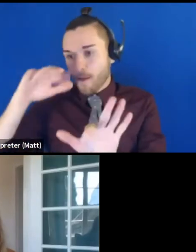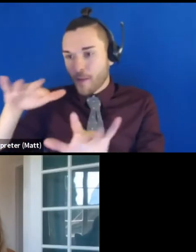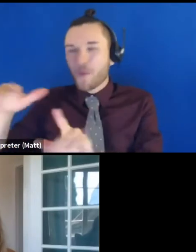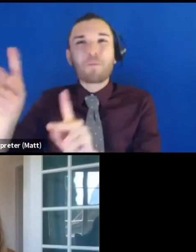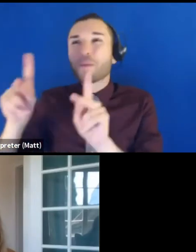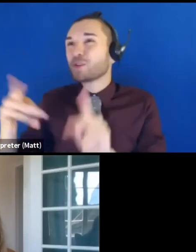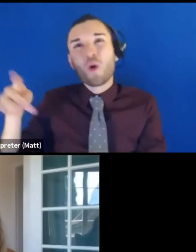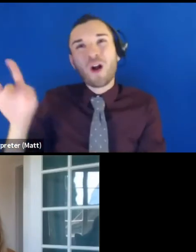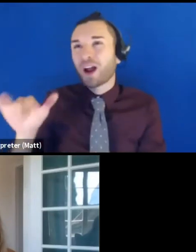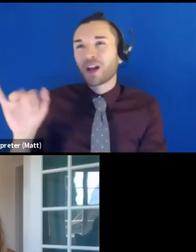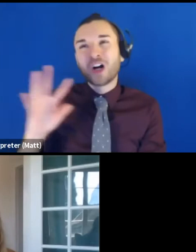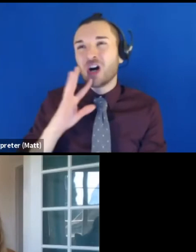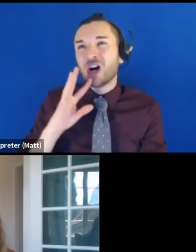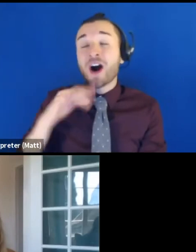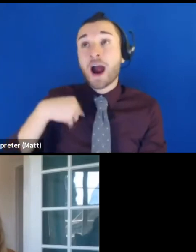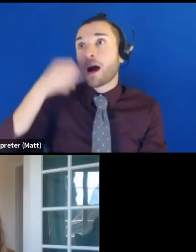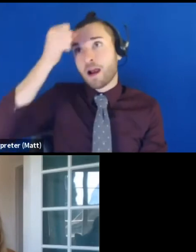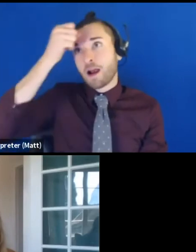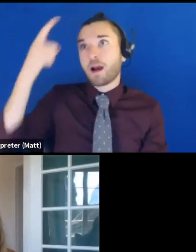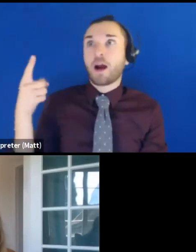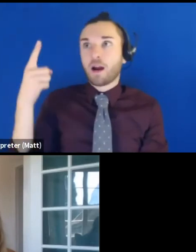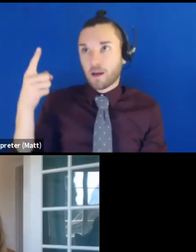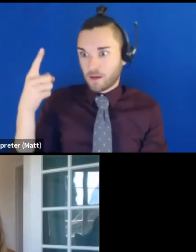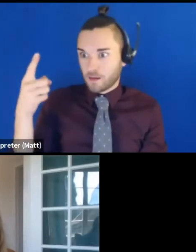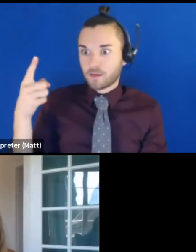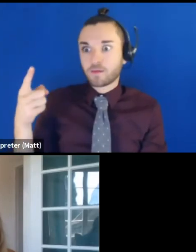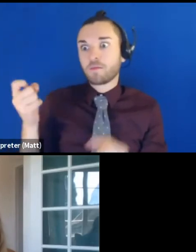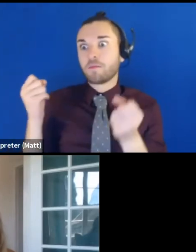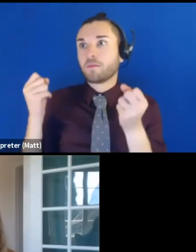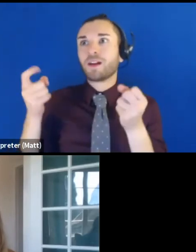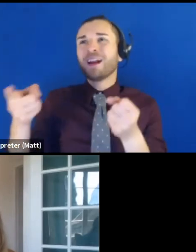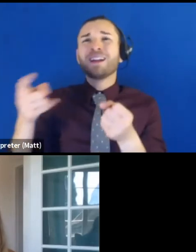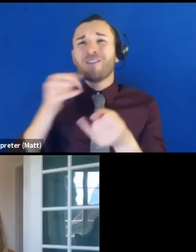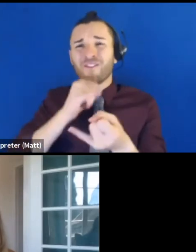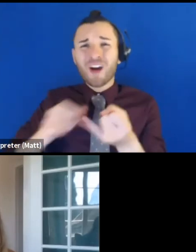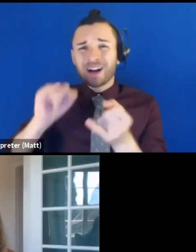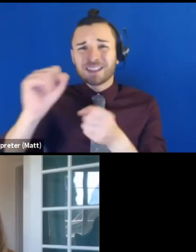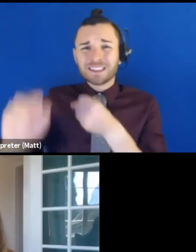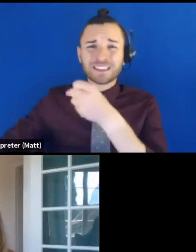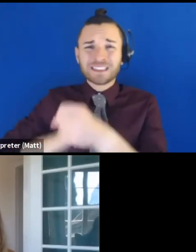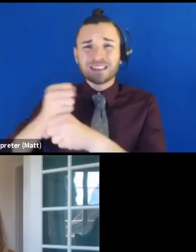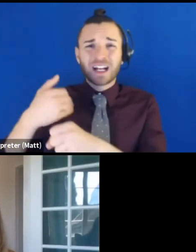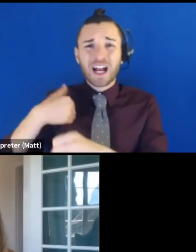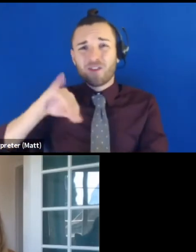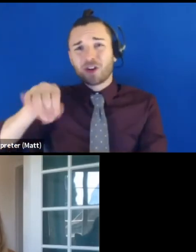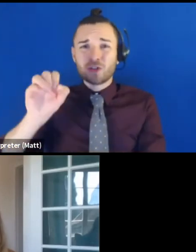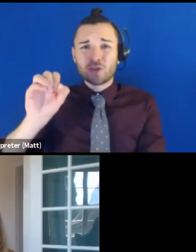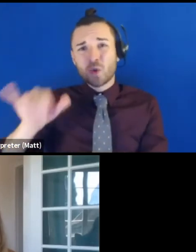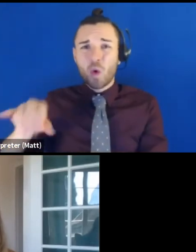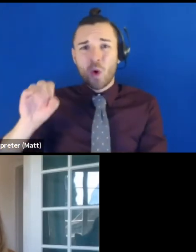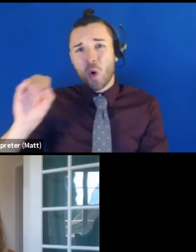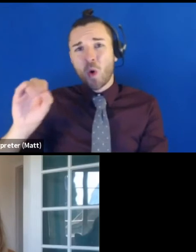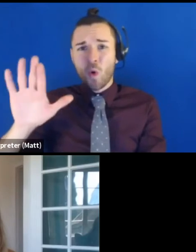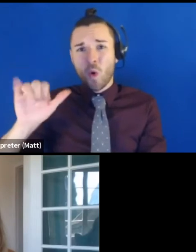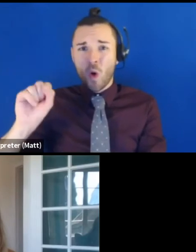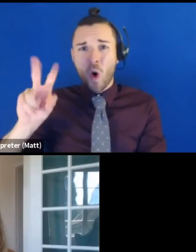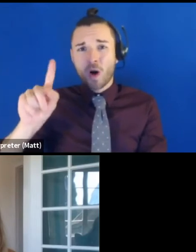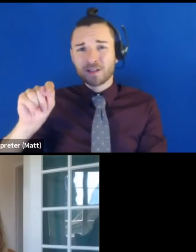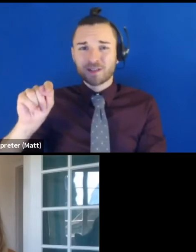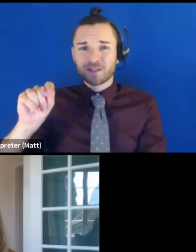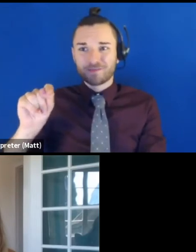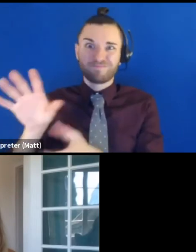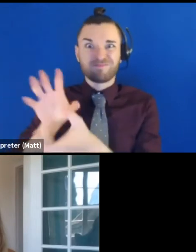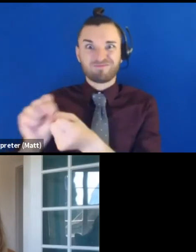that. I get it. It has a whole song called Joyocaust in the final season, which is questionable. But that is, to me,